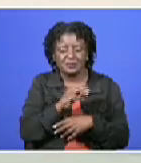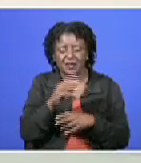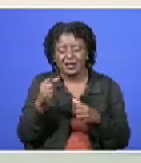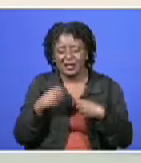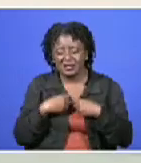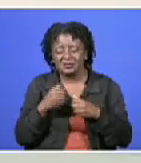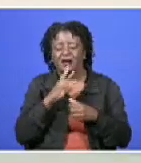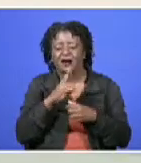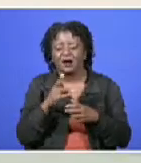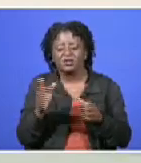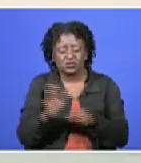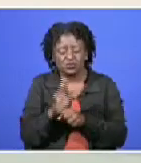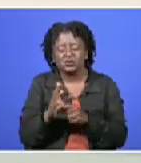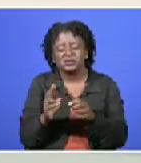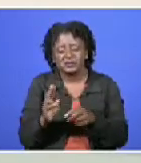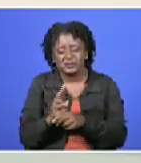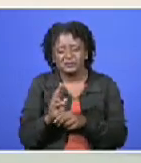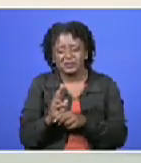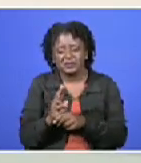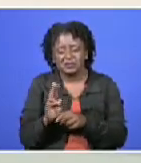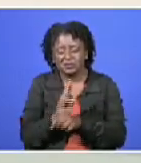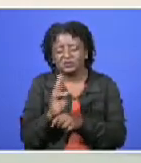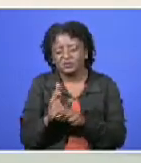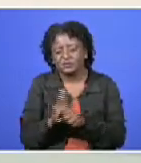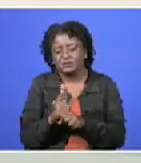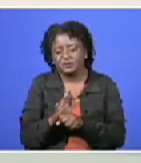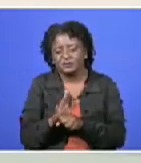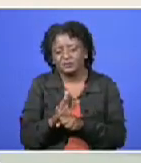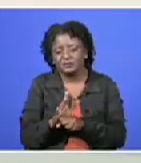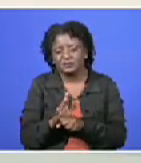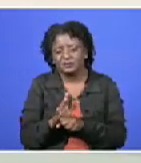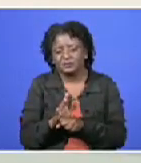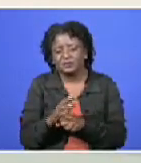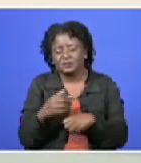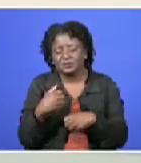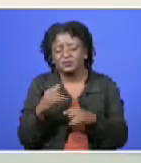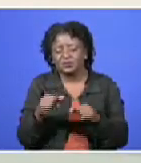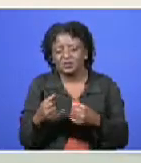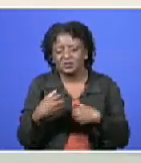tweaking certain operational aspects and making Nema stronger. And